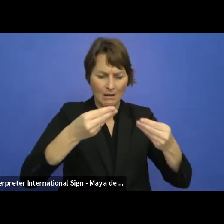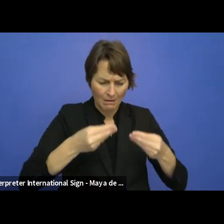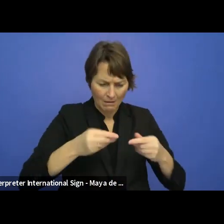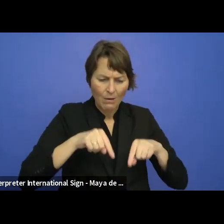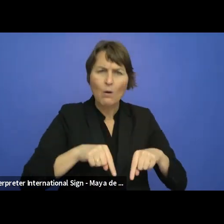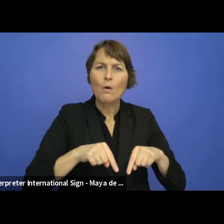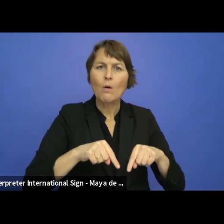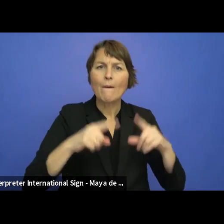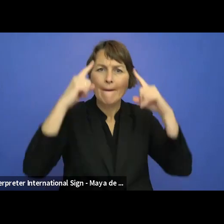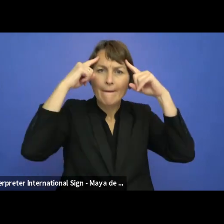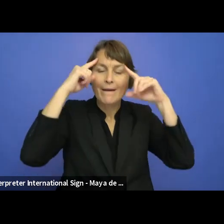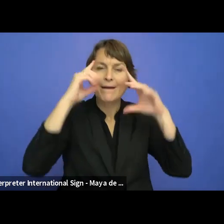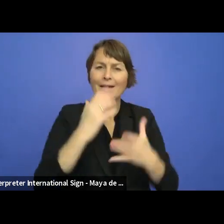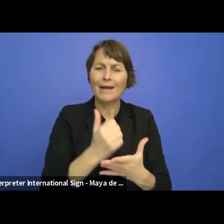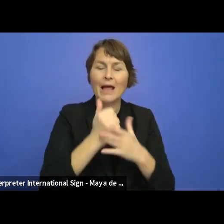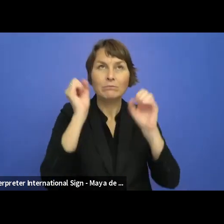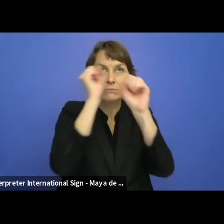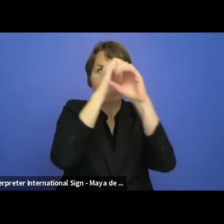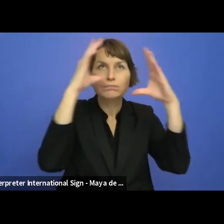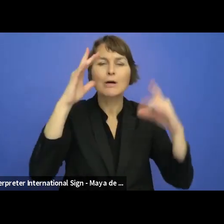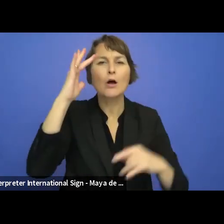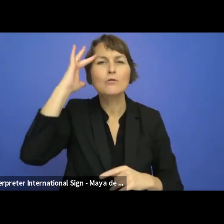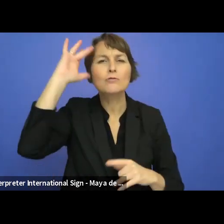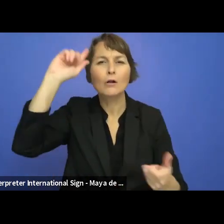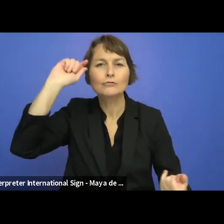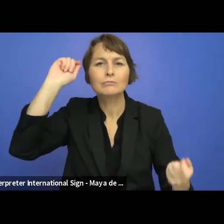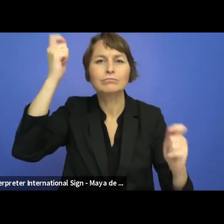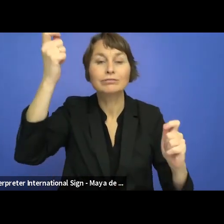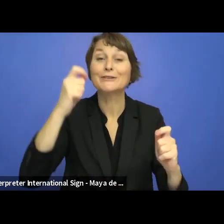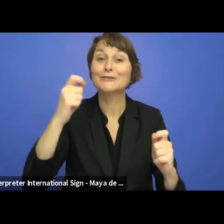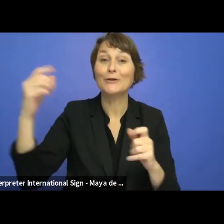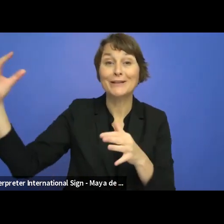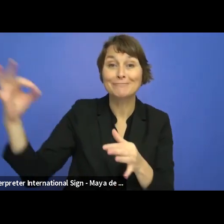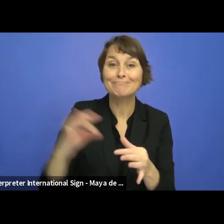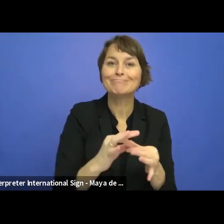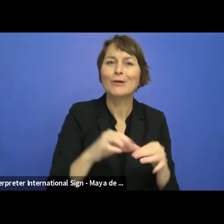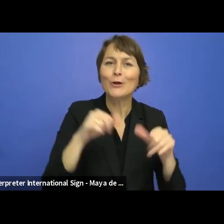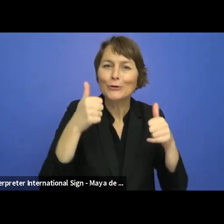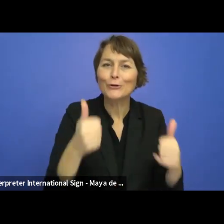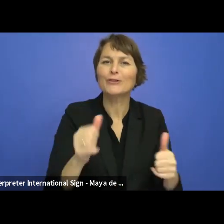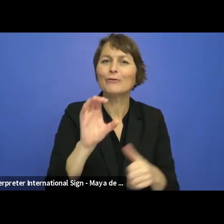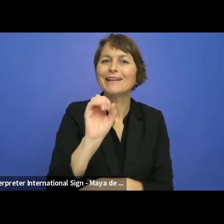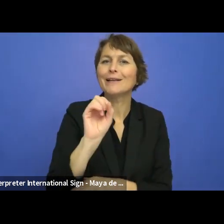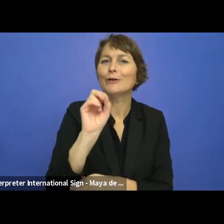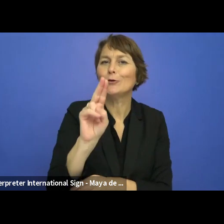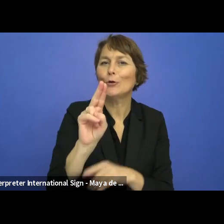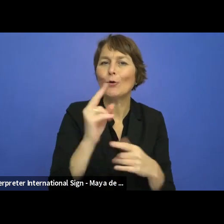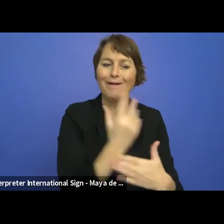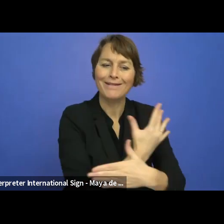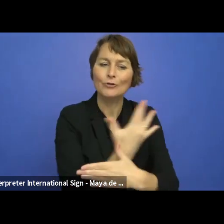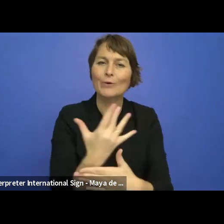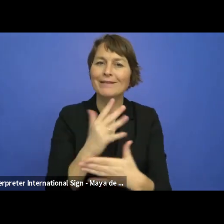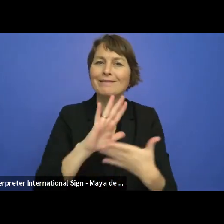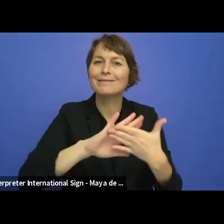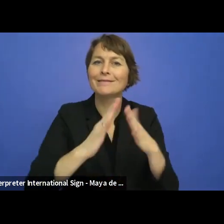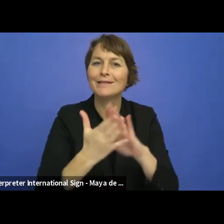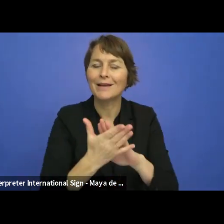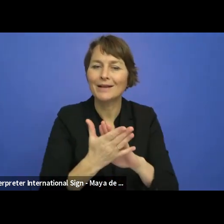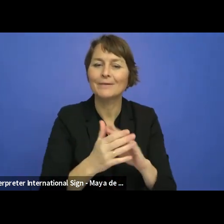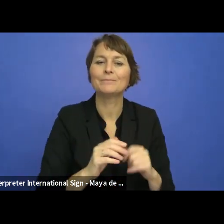transformation, which aligns very nicely with the Green Deal. Together with many people, including Christoph, we've met Ben,